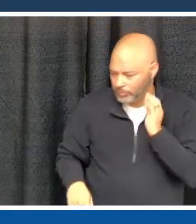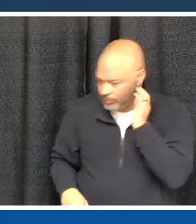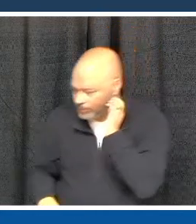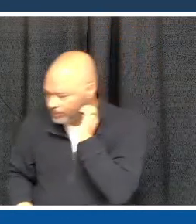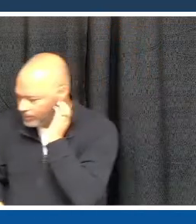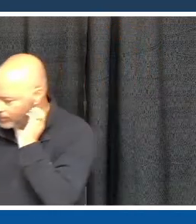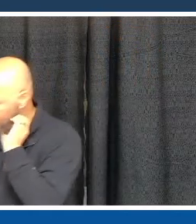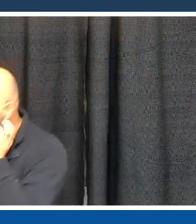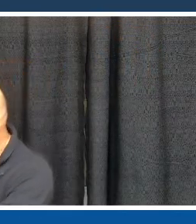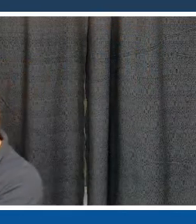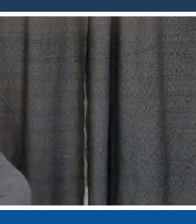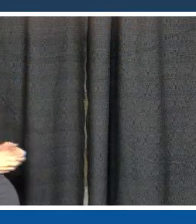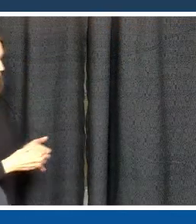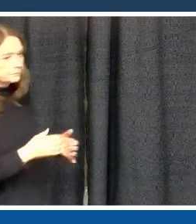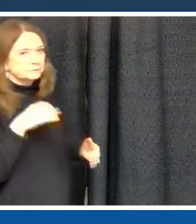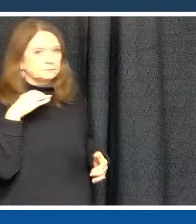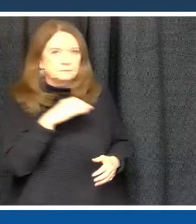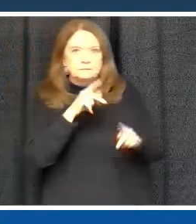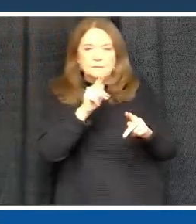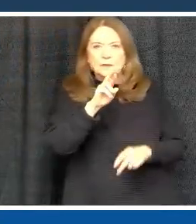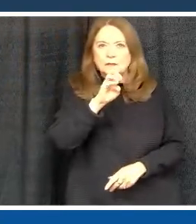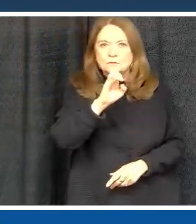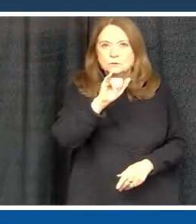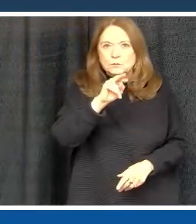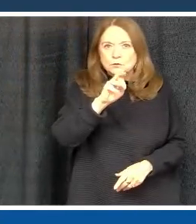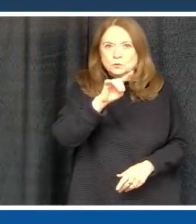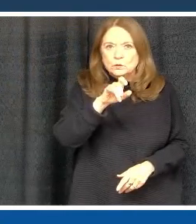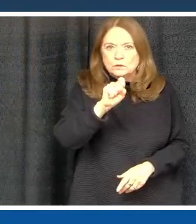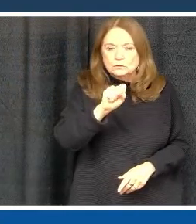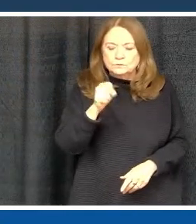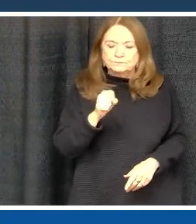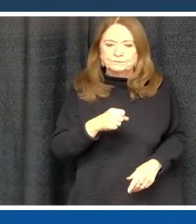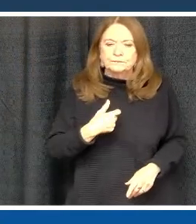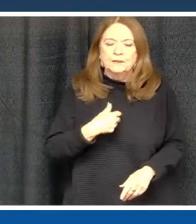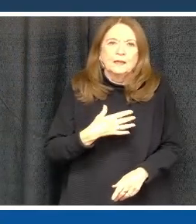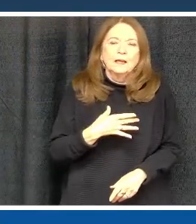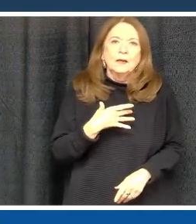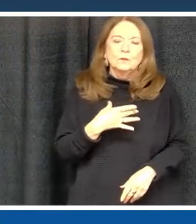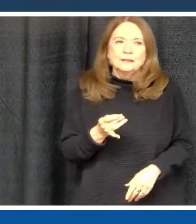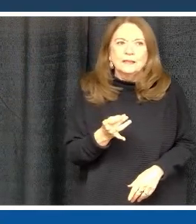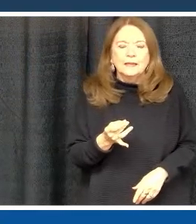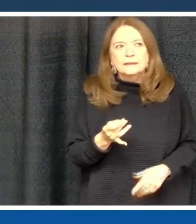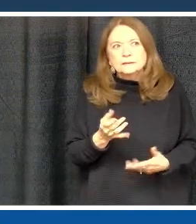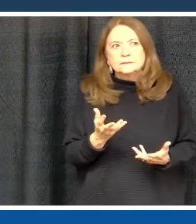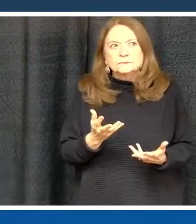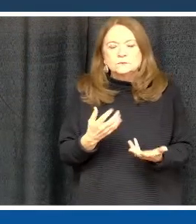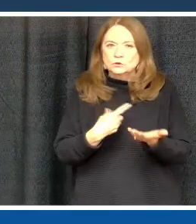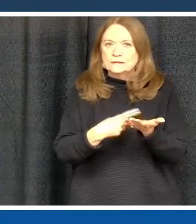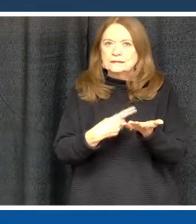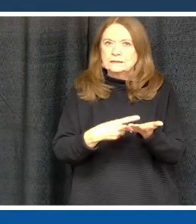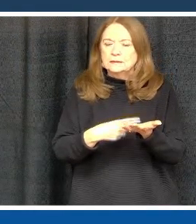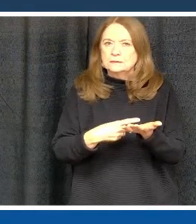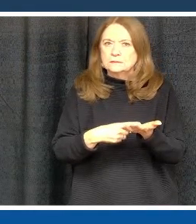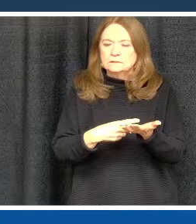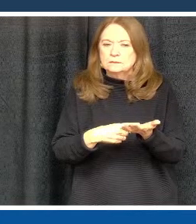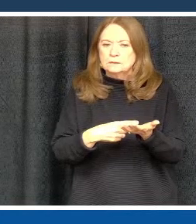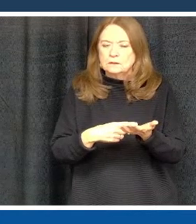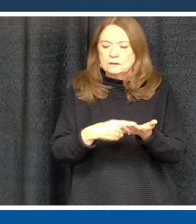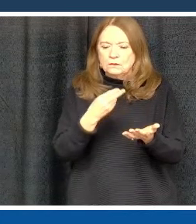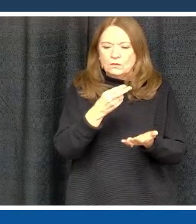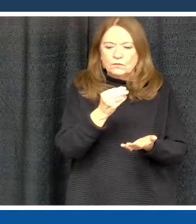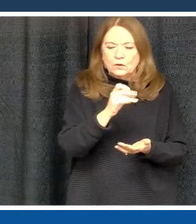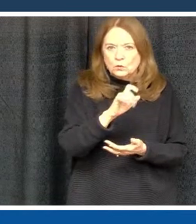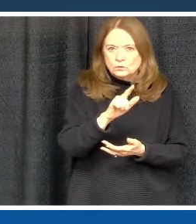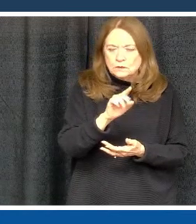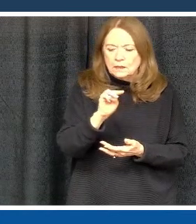Councilperson Reynolds, you're recognized. Yes, I'd like to just discuss the motel, hotel